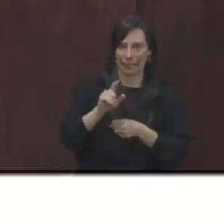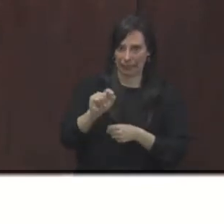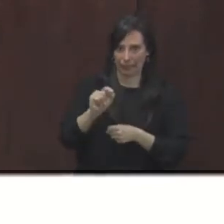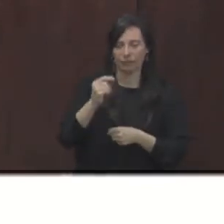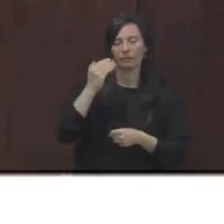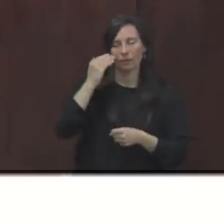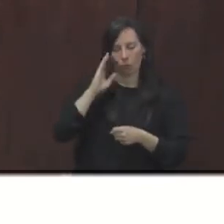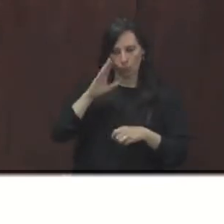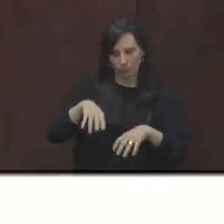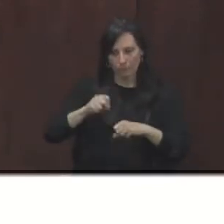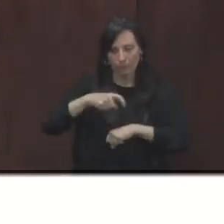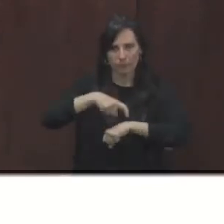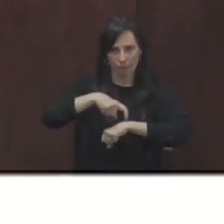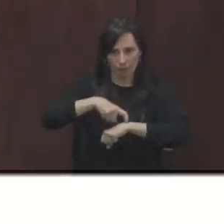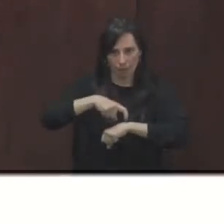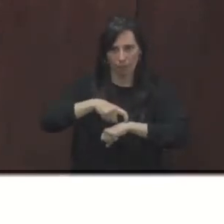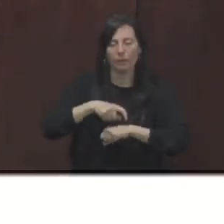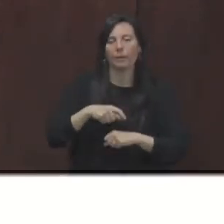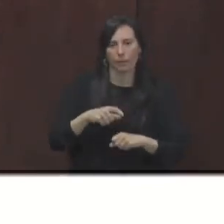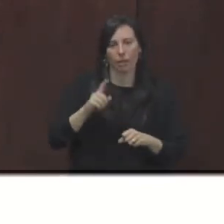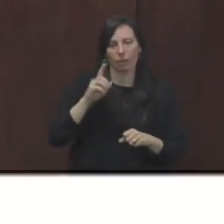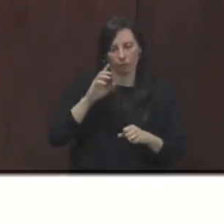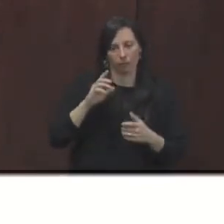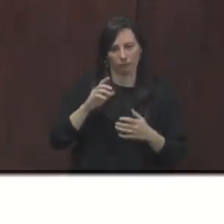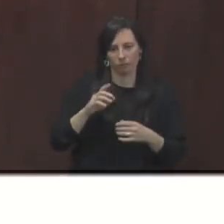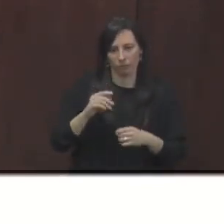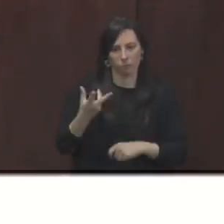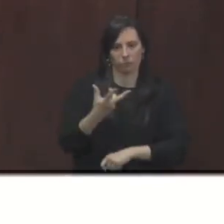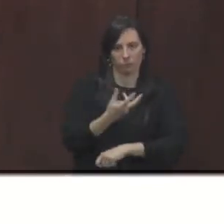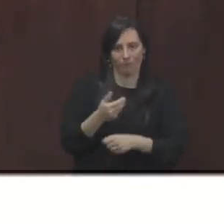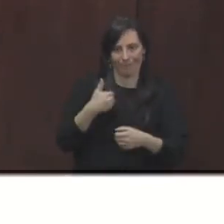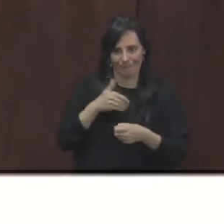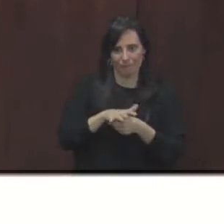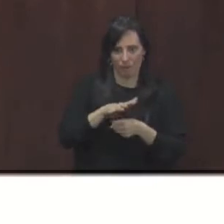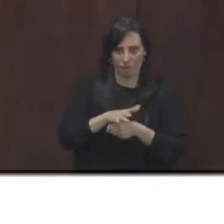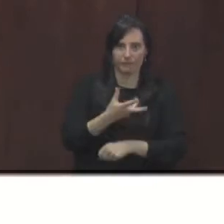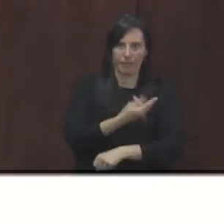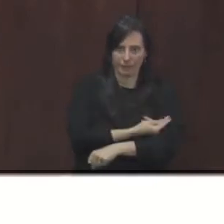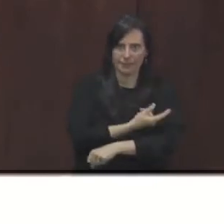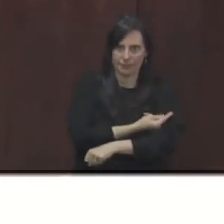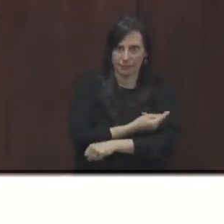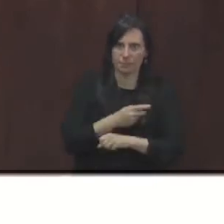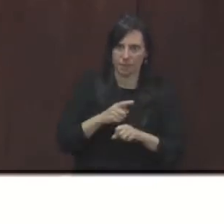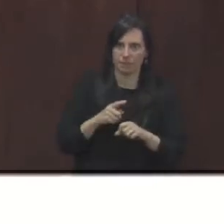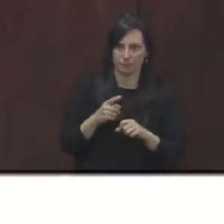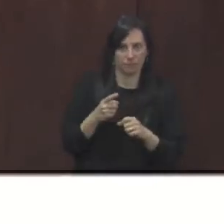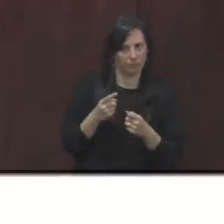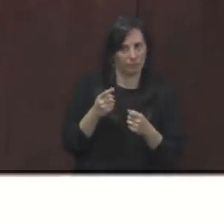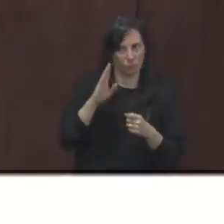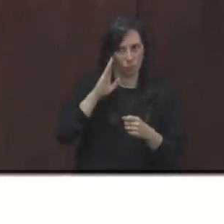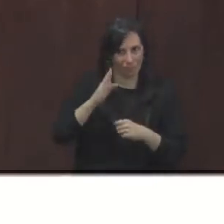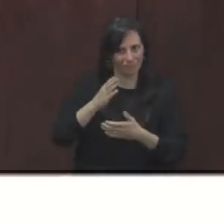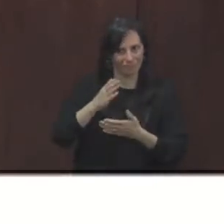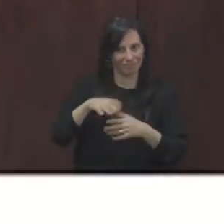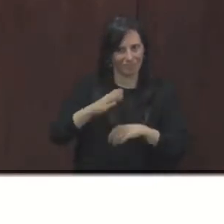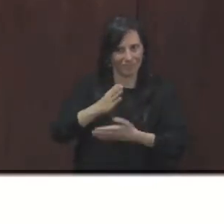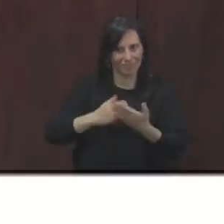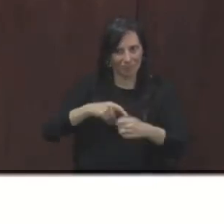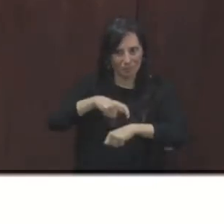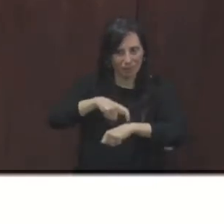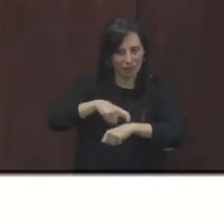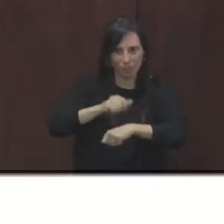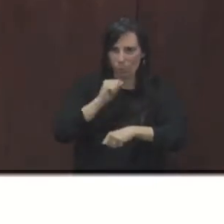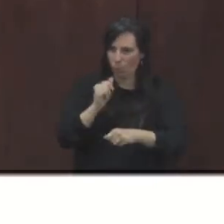supply that can really meet a community demand. And so until then, we are really urging for our community to